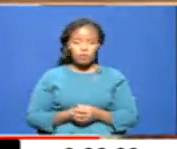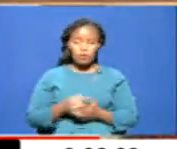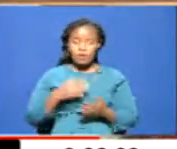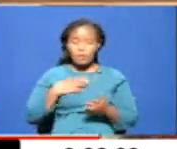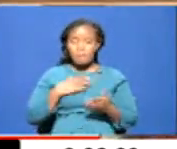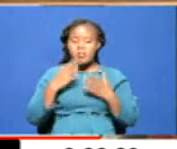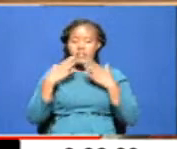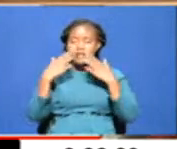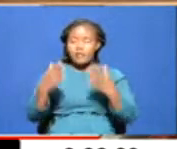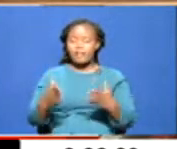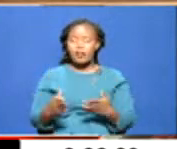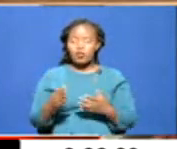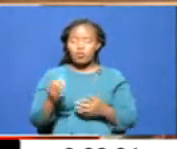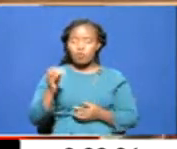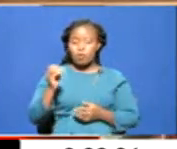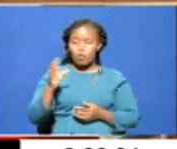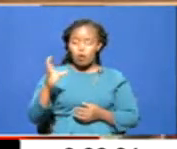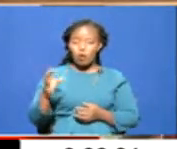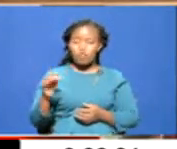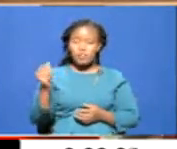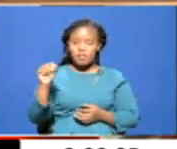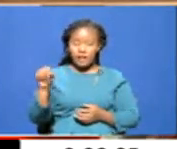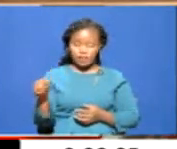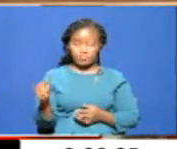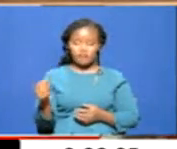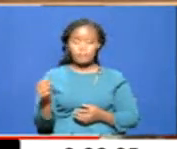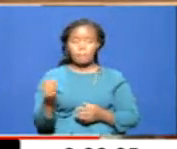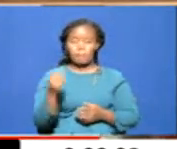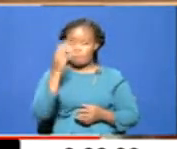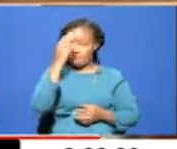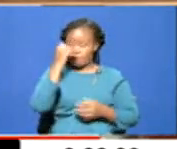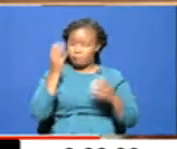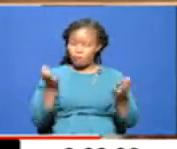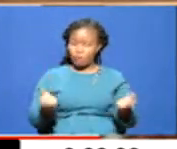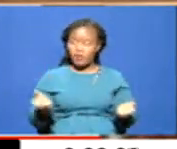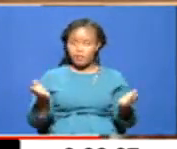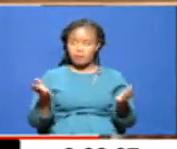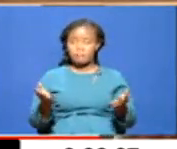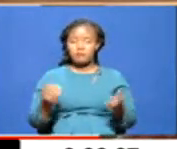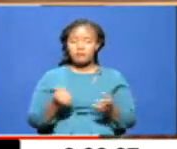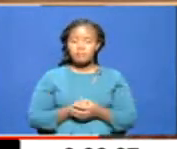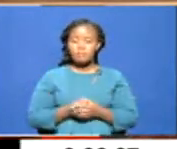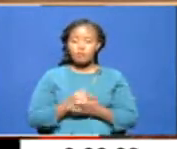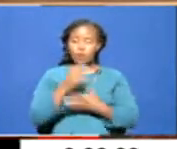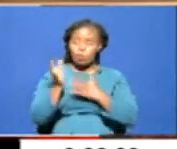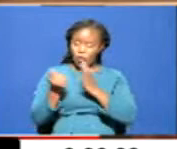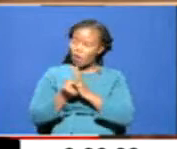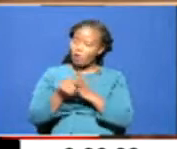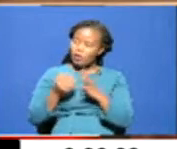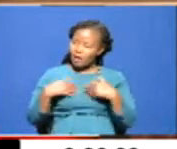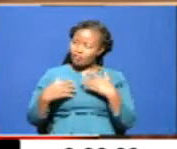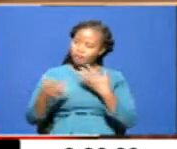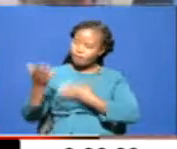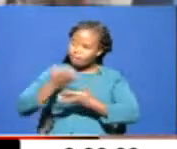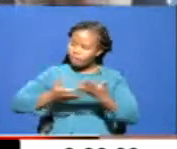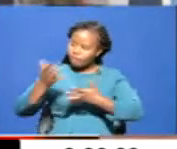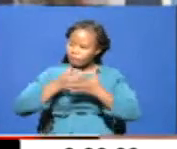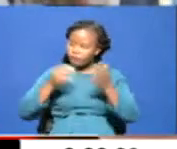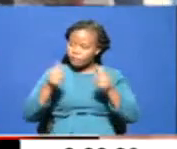na wale ambao wanasimamia kituo, kwa sababu nimeona kwamba wanatangamana vizuri na